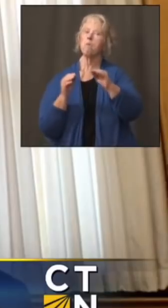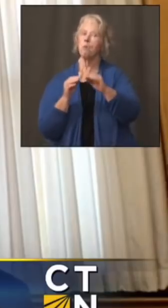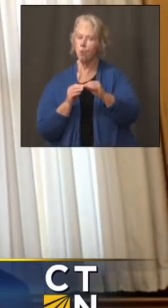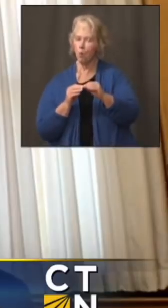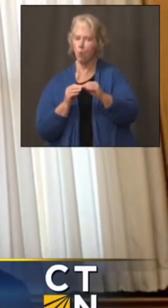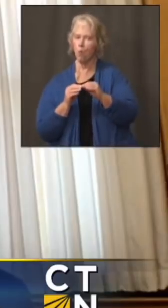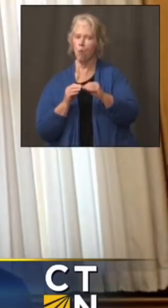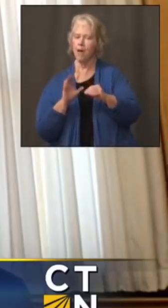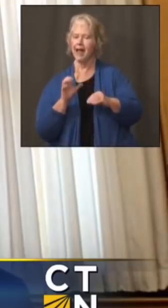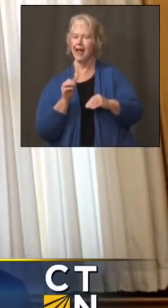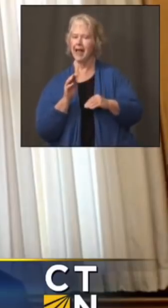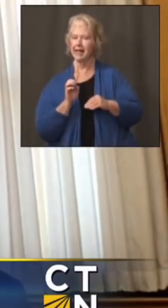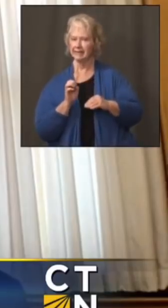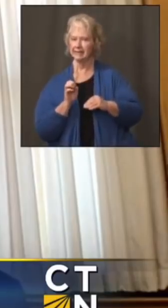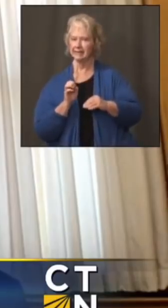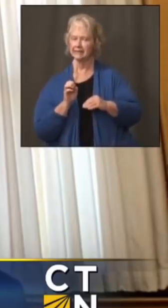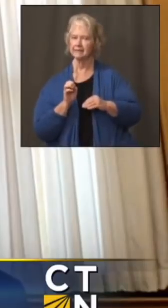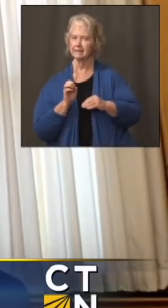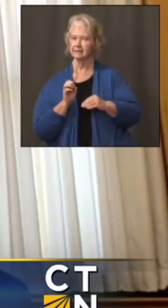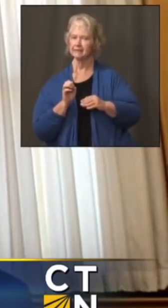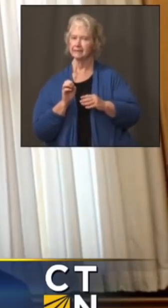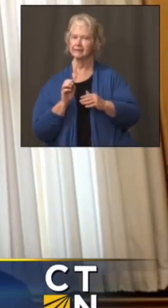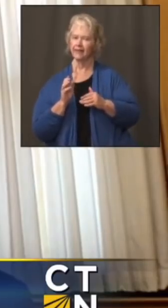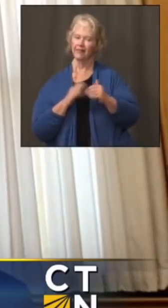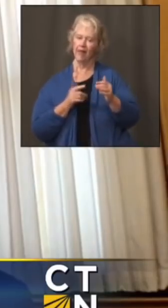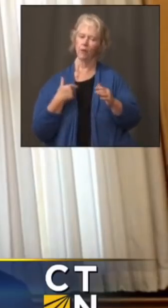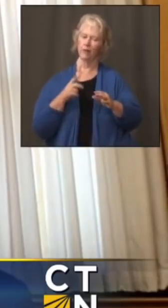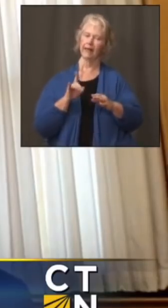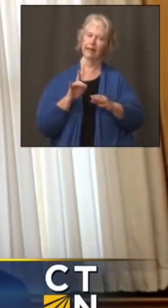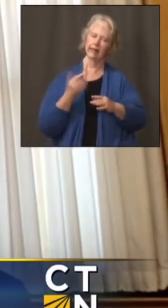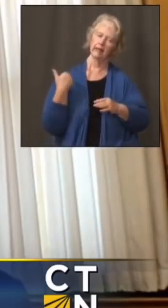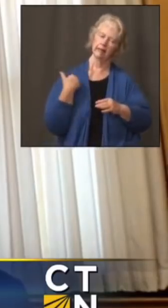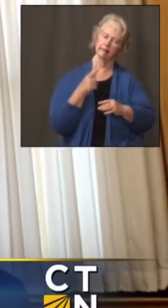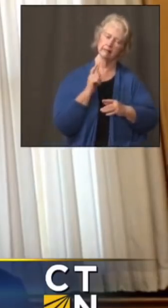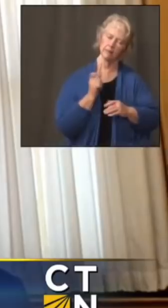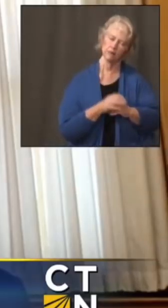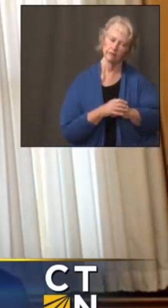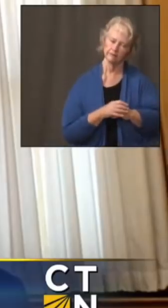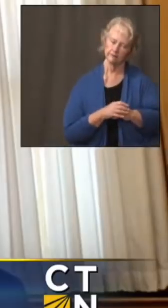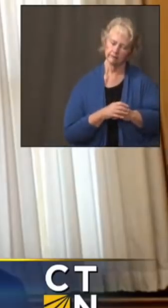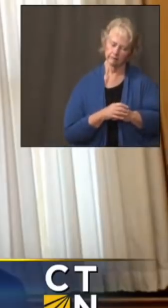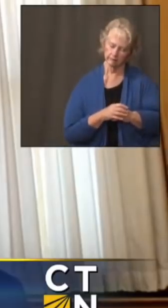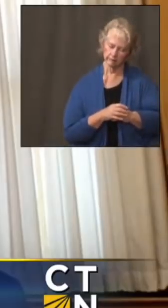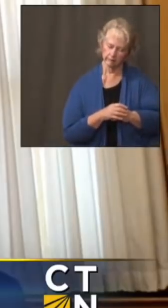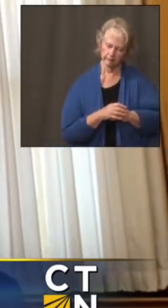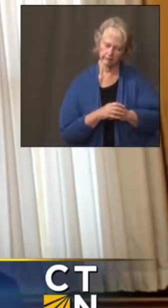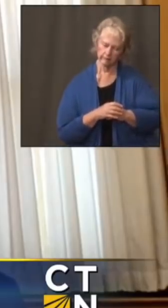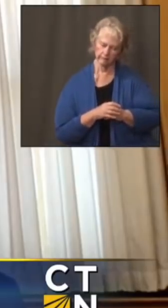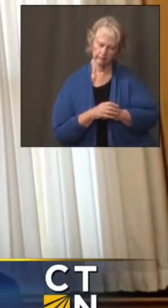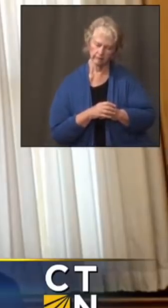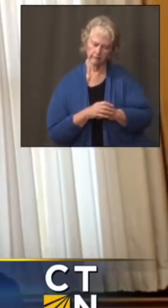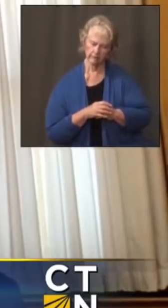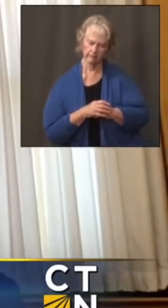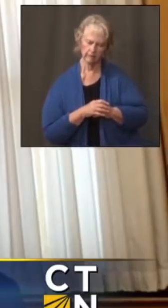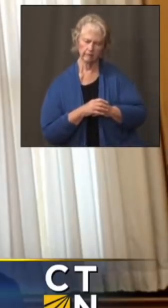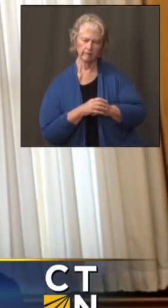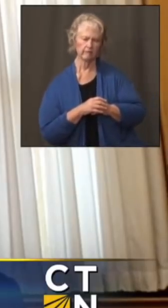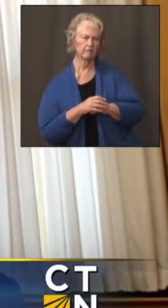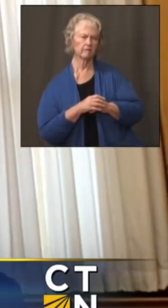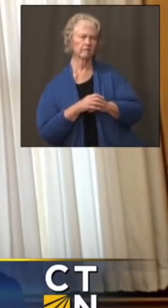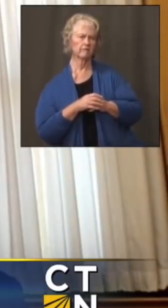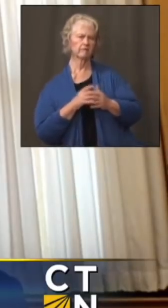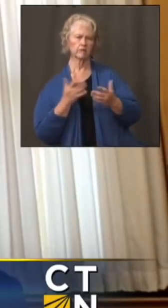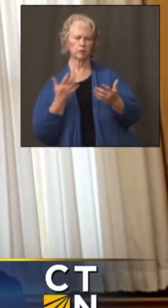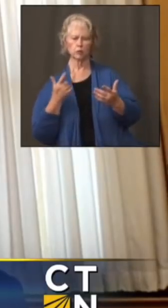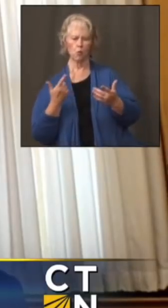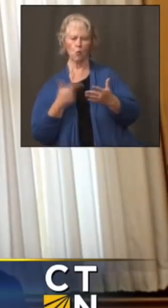out there, even asymptomatic cases, than maybe we did over the summer. Okay, what's the rolling 7-day positivity